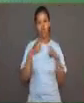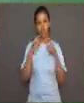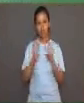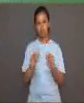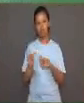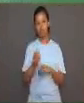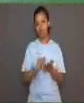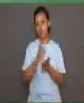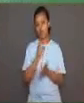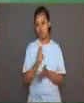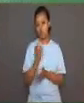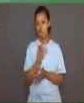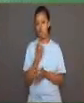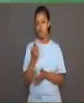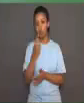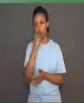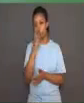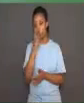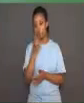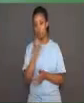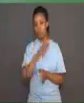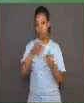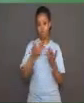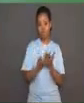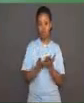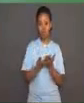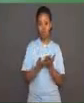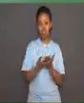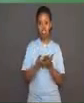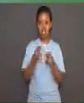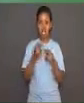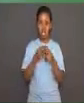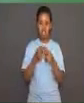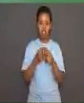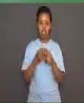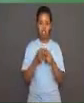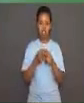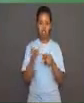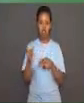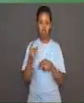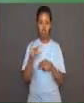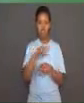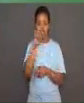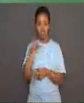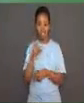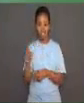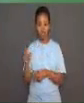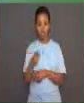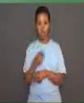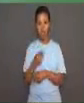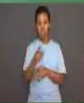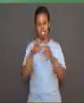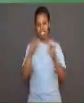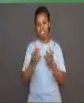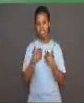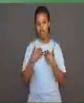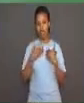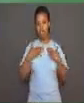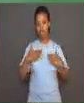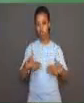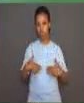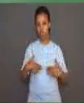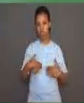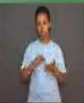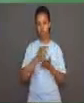Some of the adaptations included a shorter, rounder body shape. This reduced